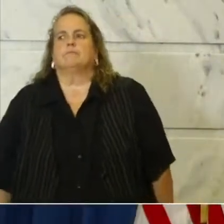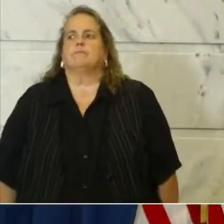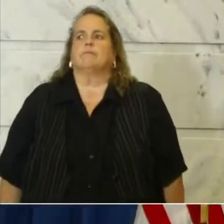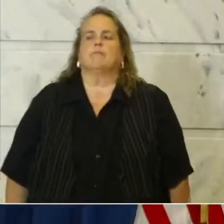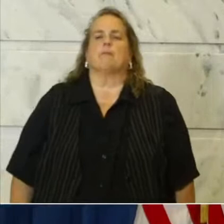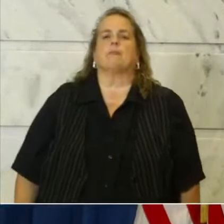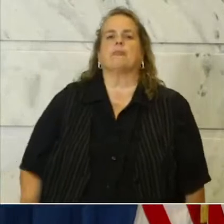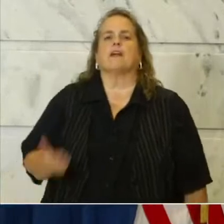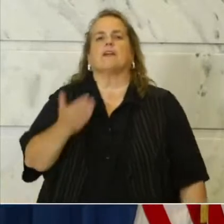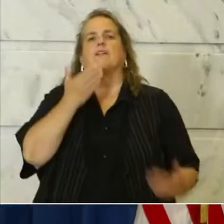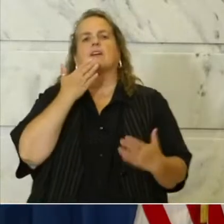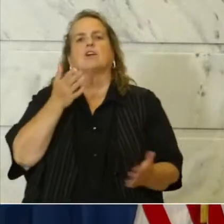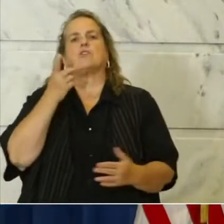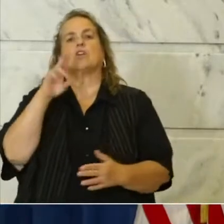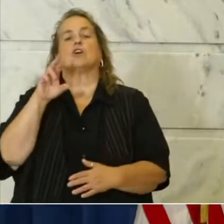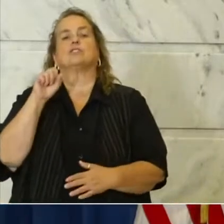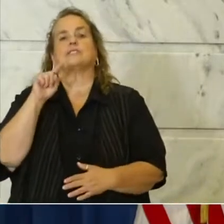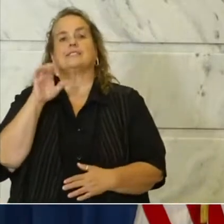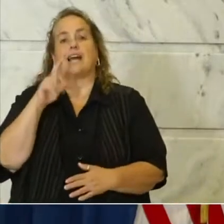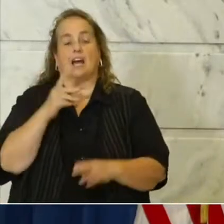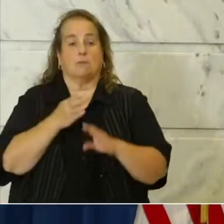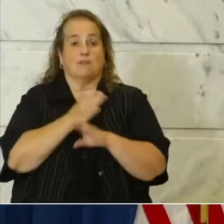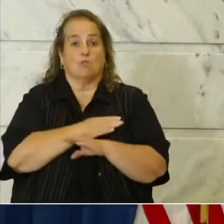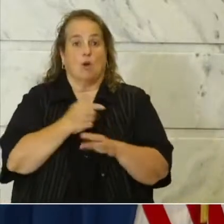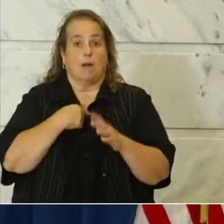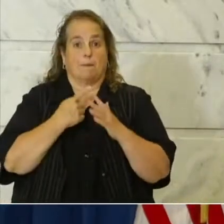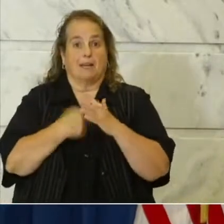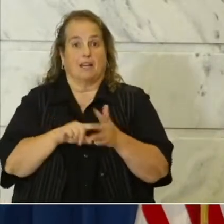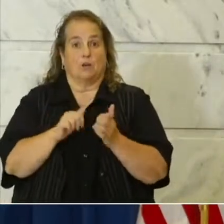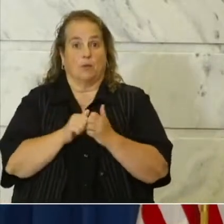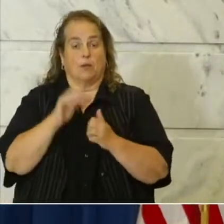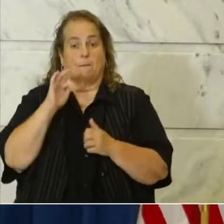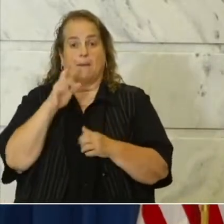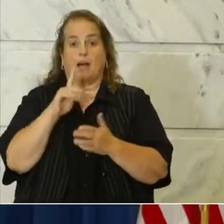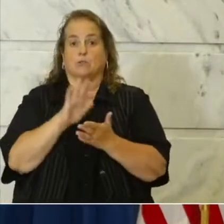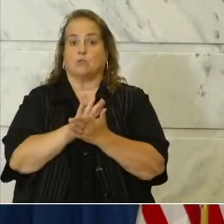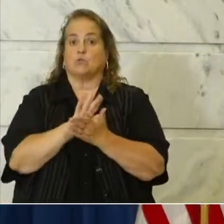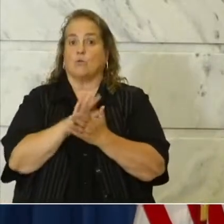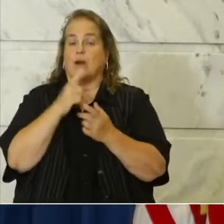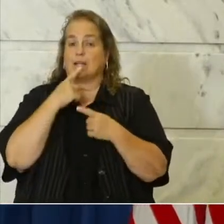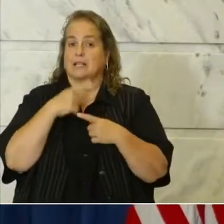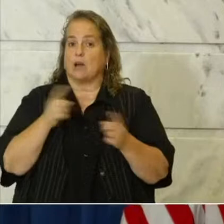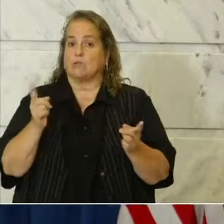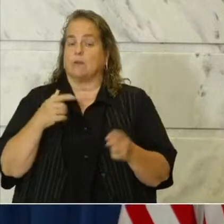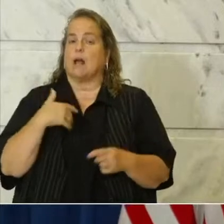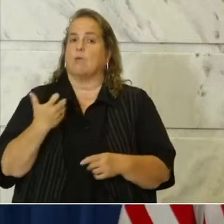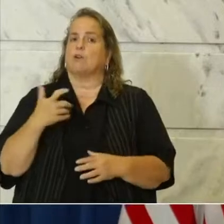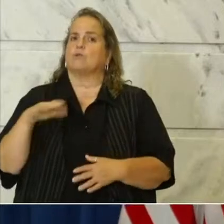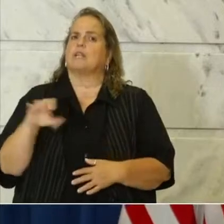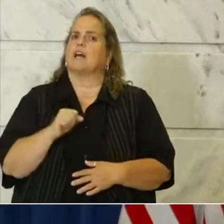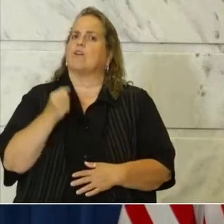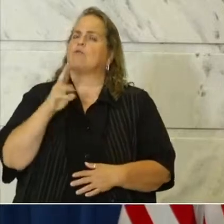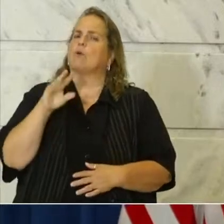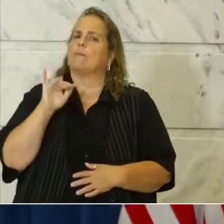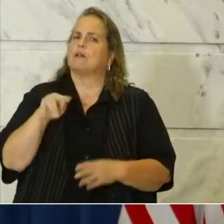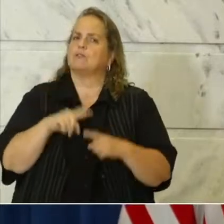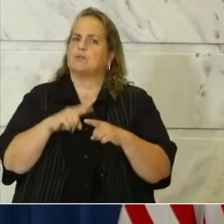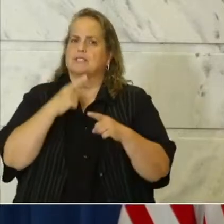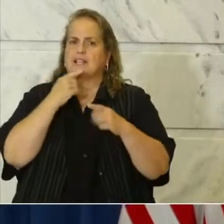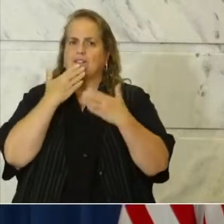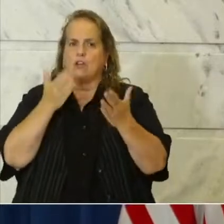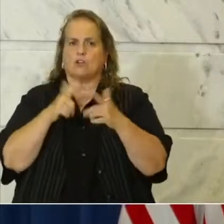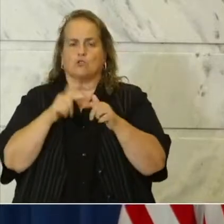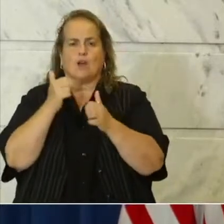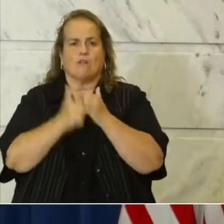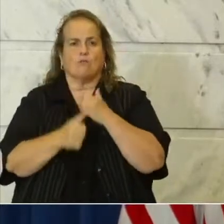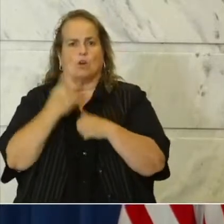Thank you, Dr. Stack. Before I begin with the back-to-school announcements, I want to take just a second and say thank you to everyone